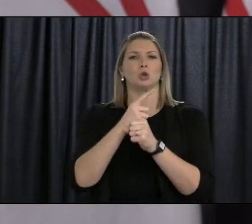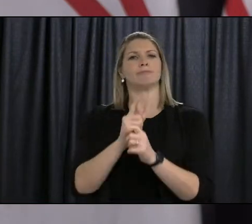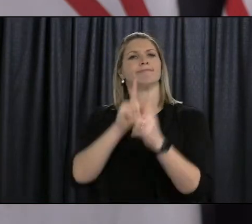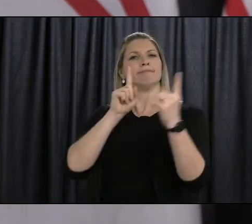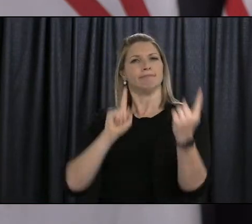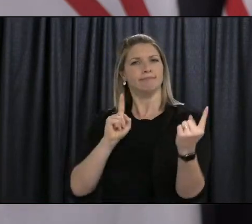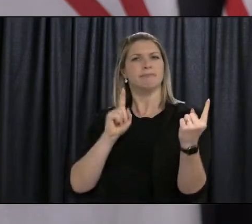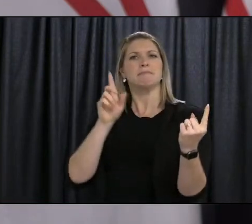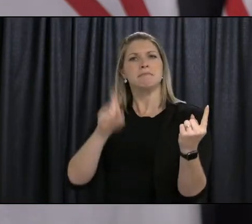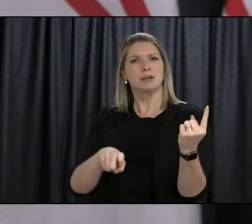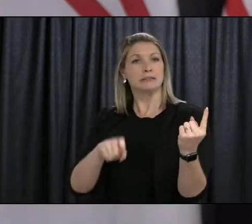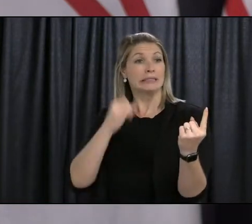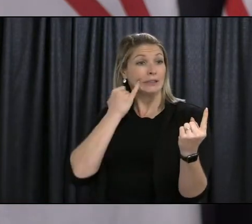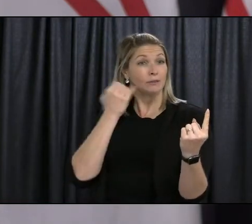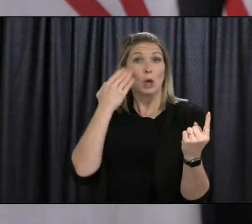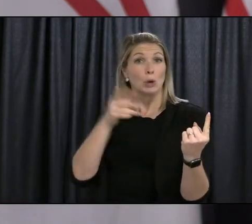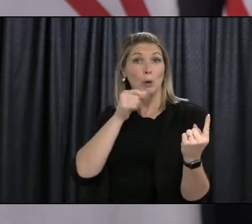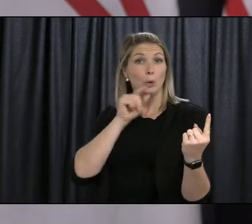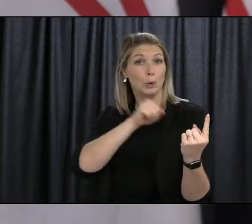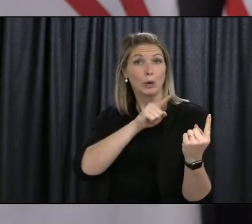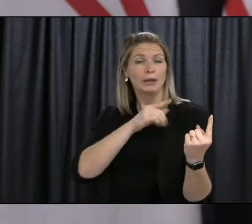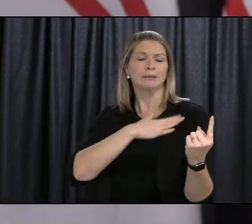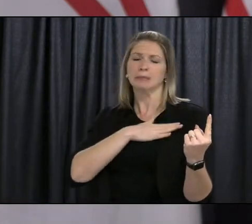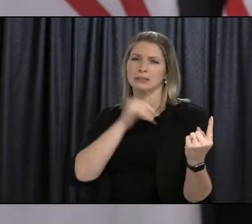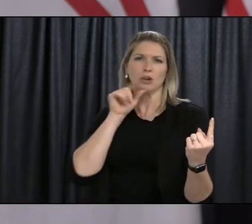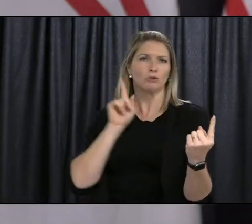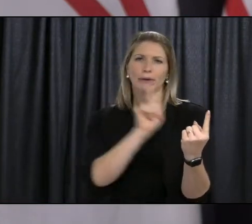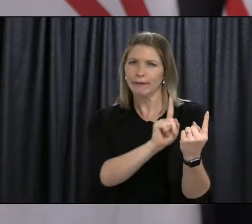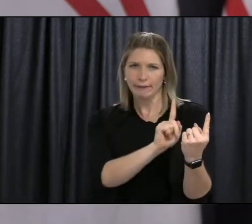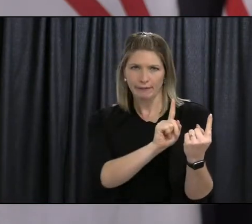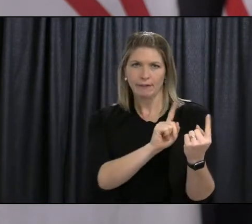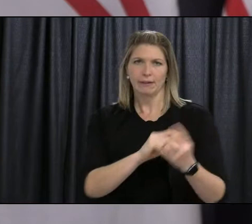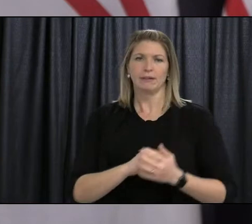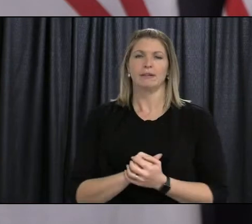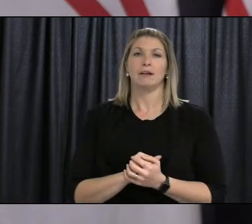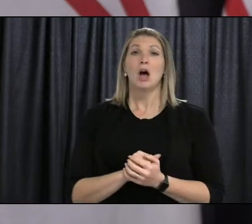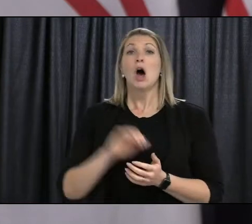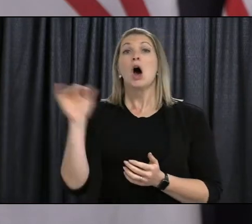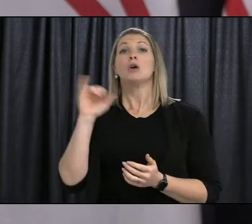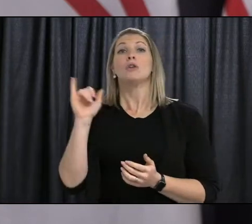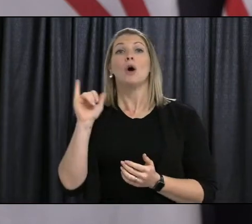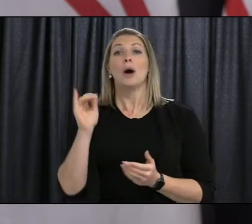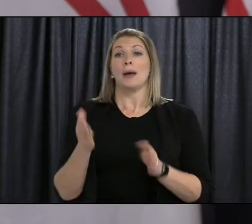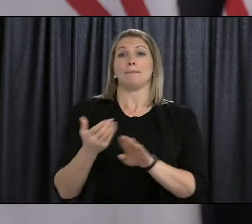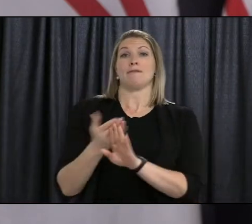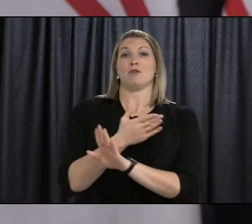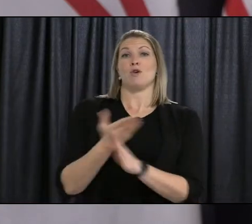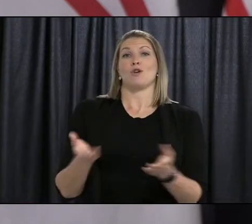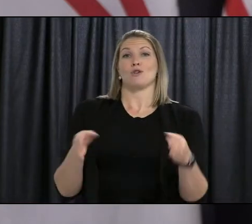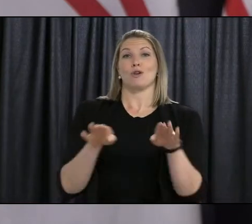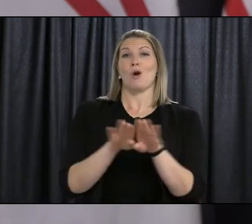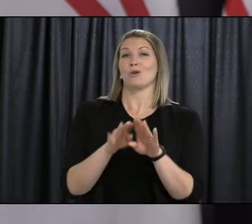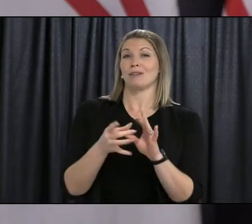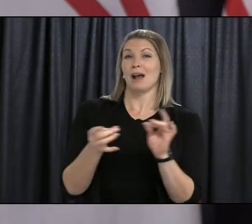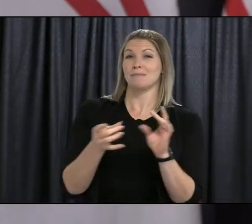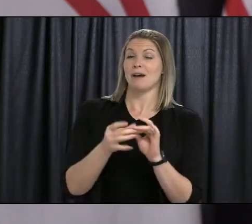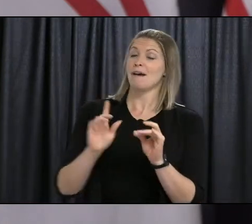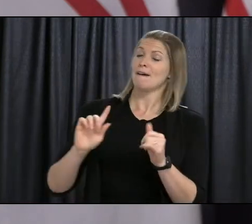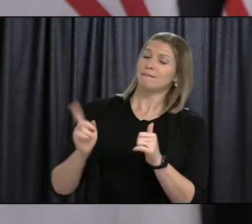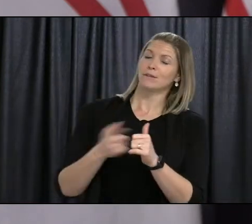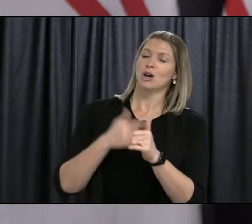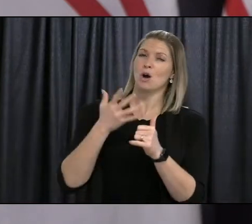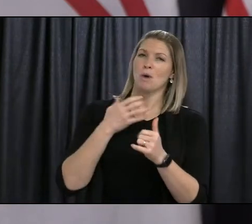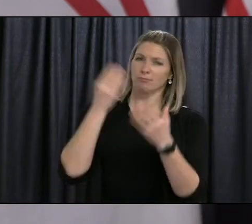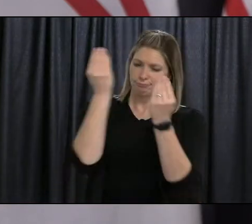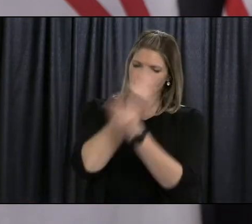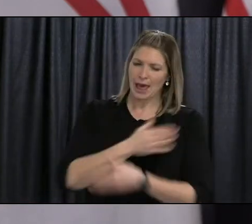contact. Before I close today, I would like to wish a happy Hanukkah to those celebrating. I wish you a safe